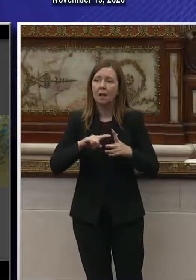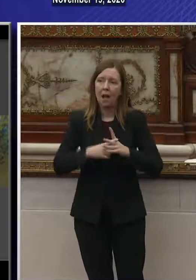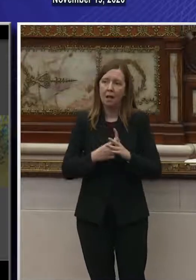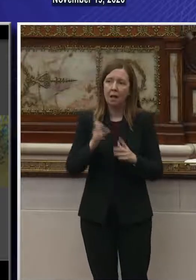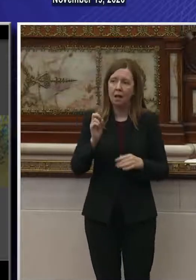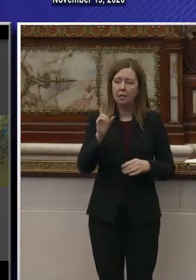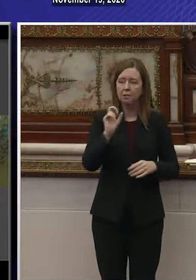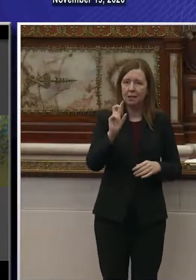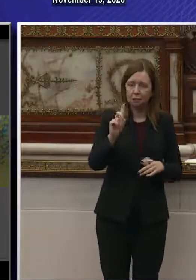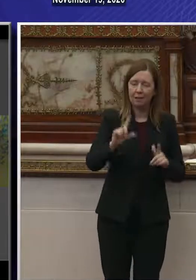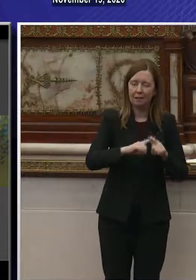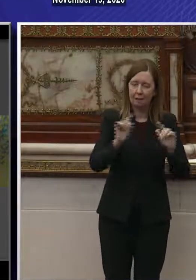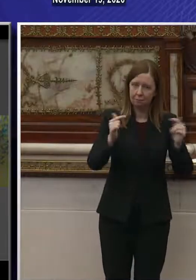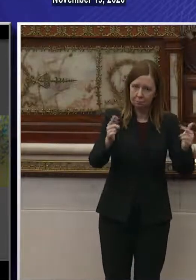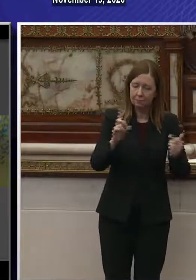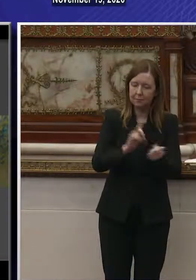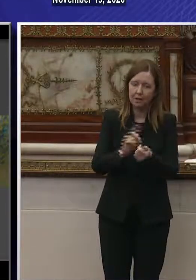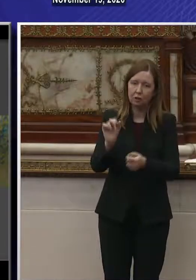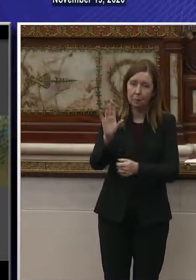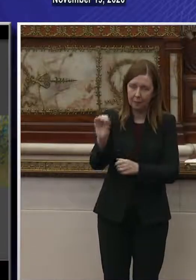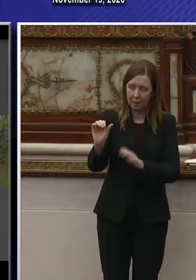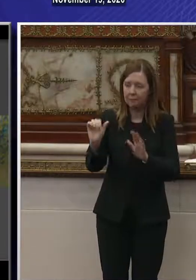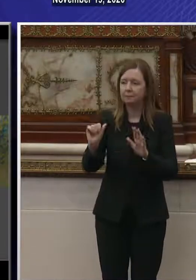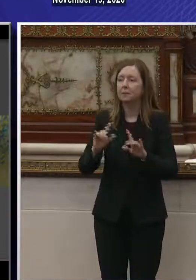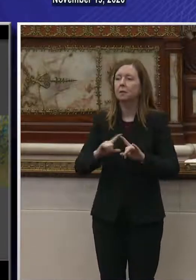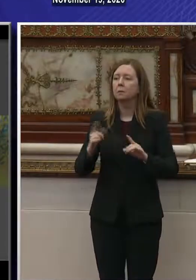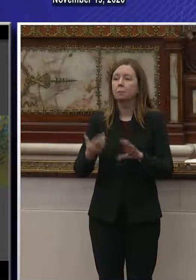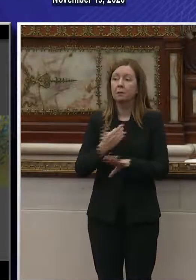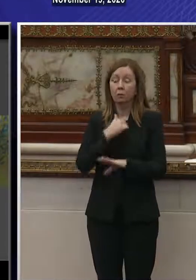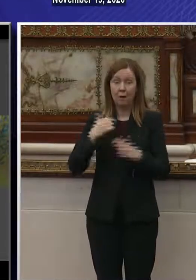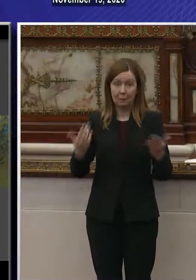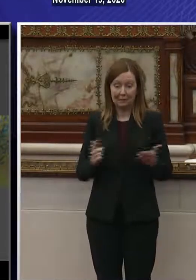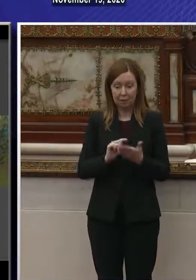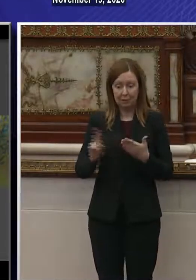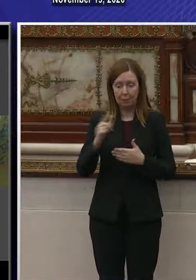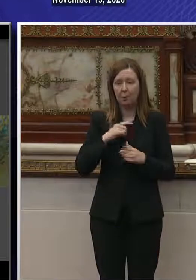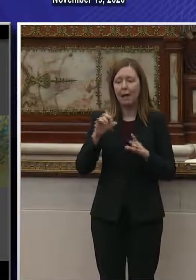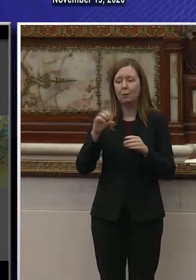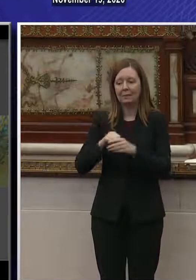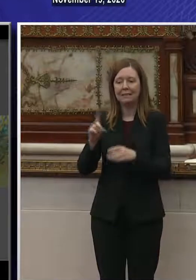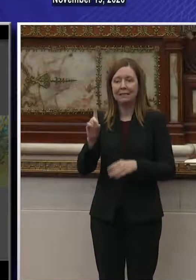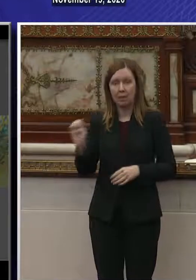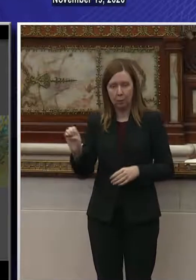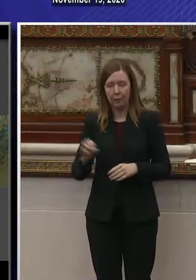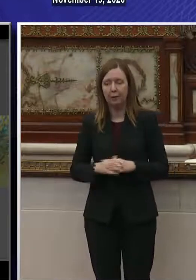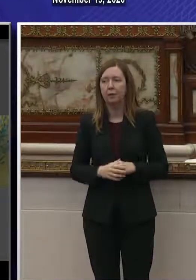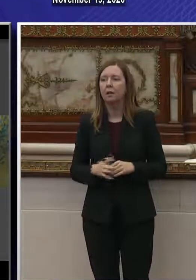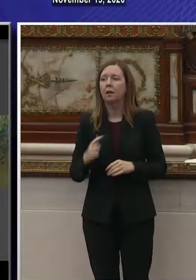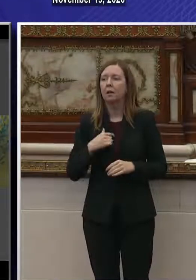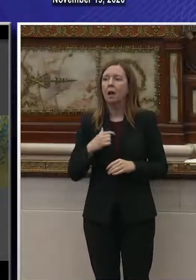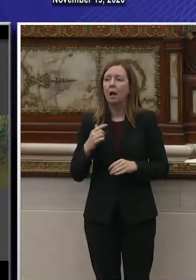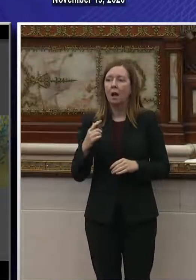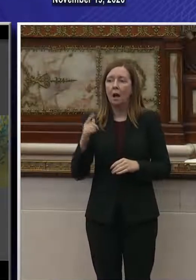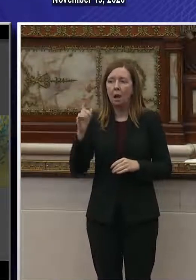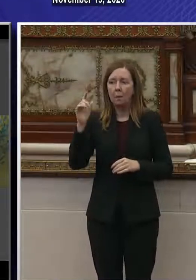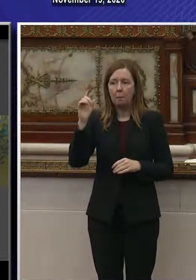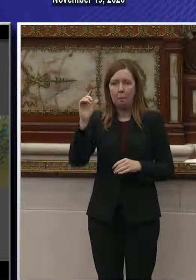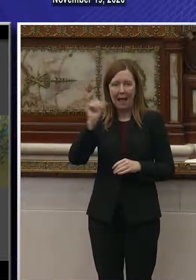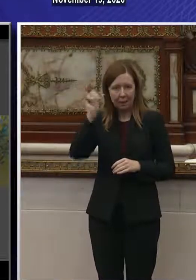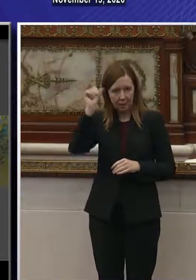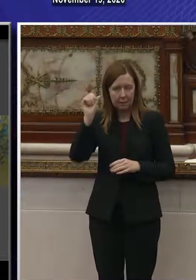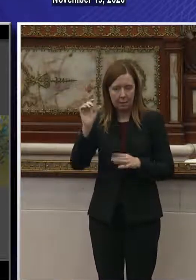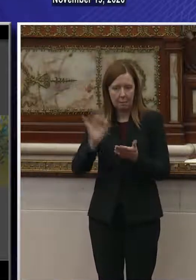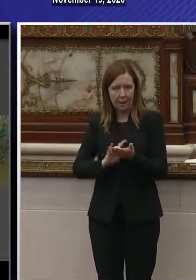over to Ben. Before I was here at Temple, I was in Delaware. And I'm an adolescent medicine physician. I